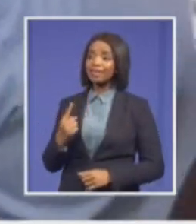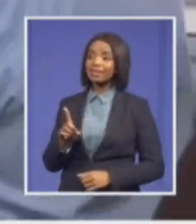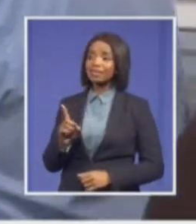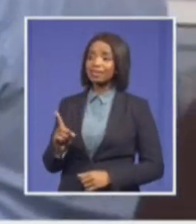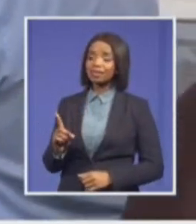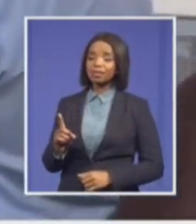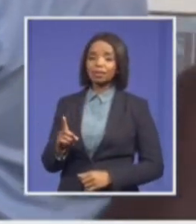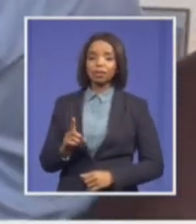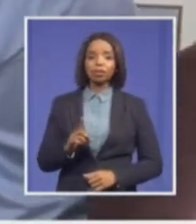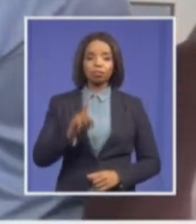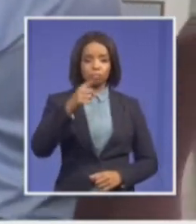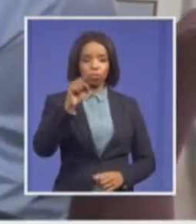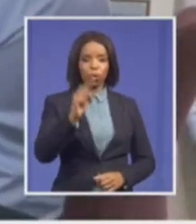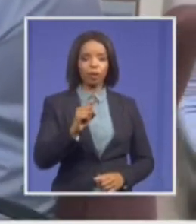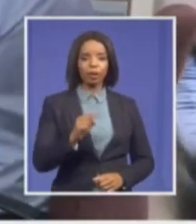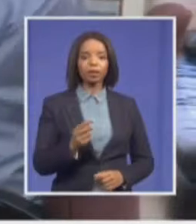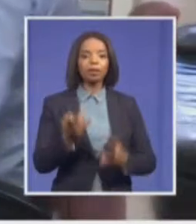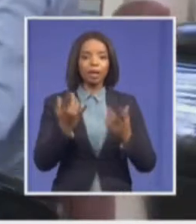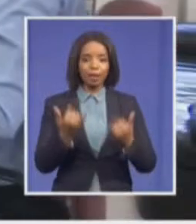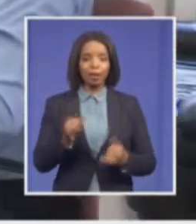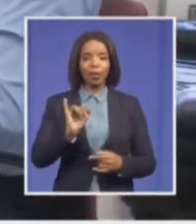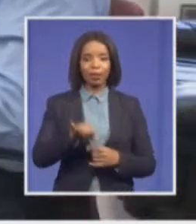record?